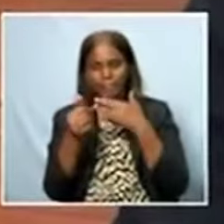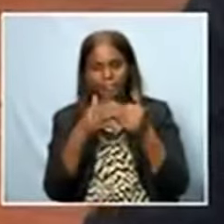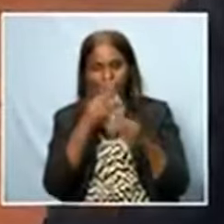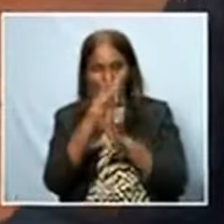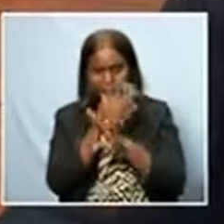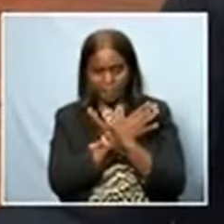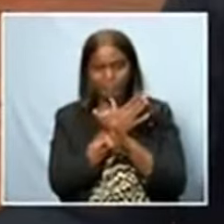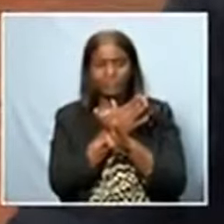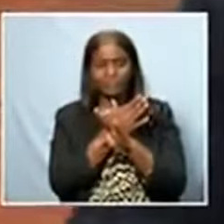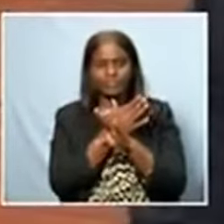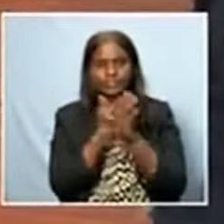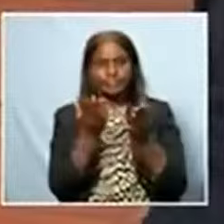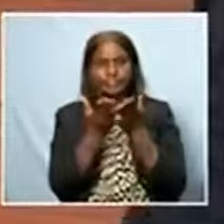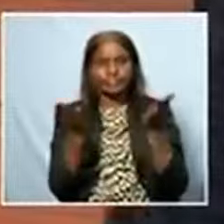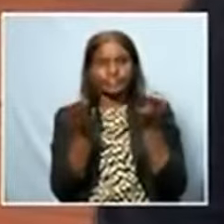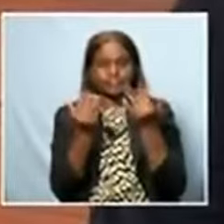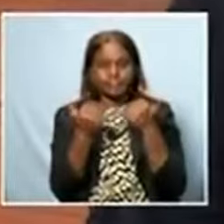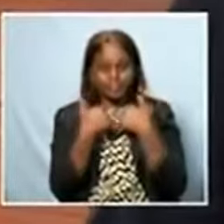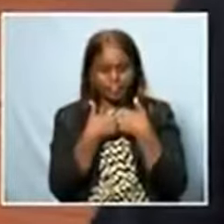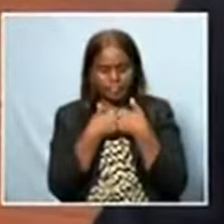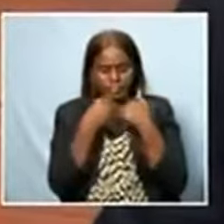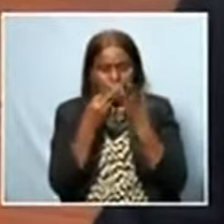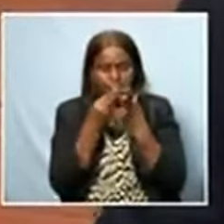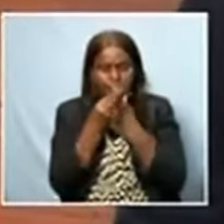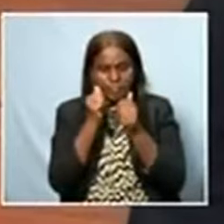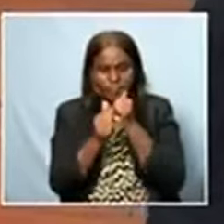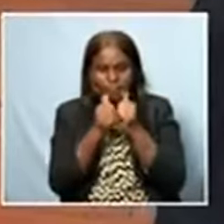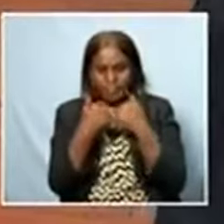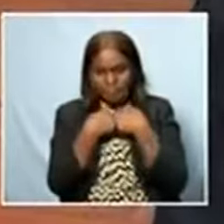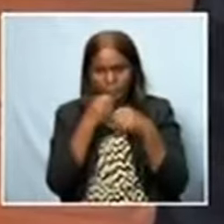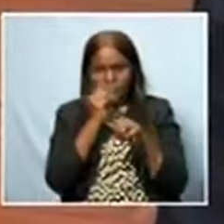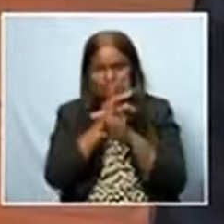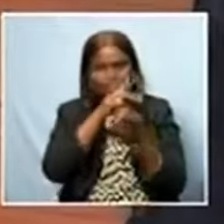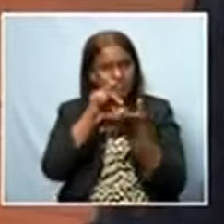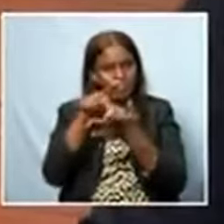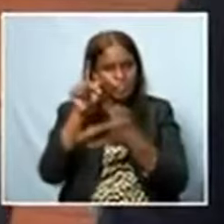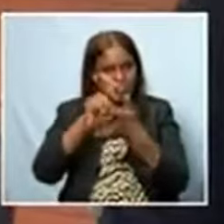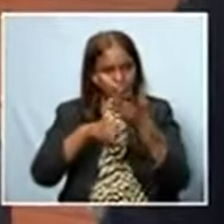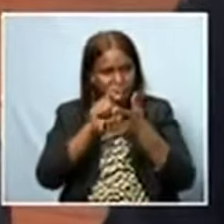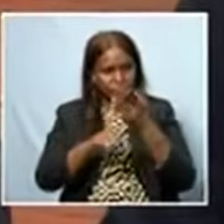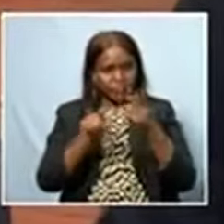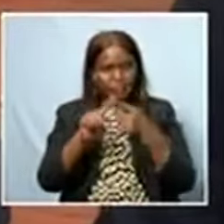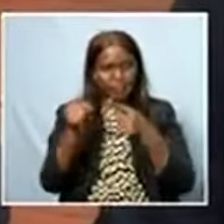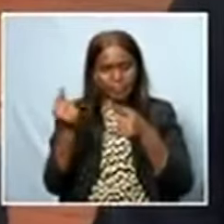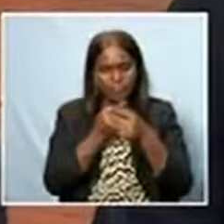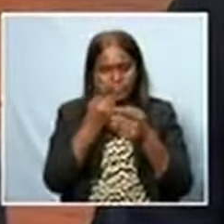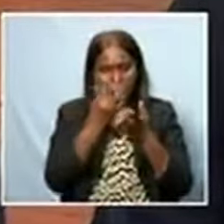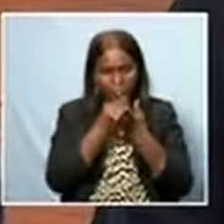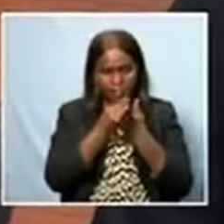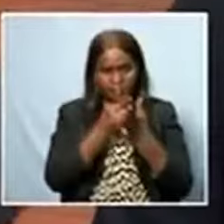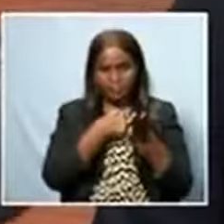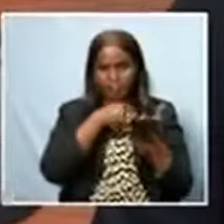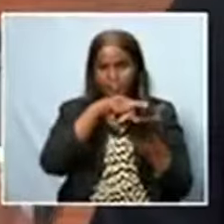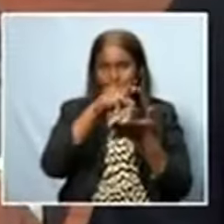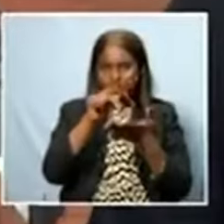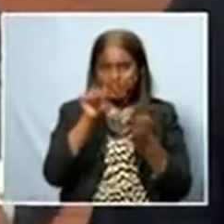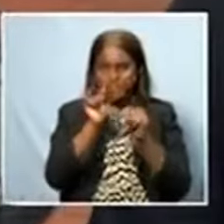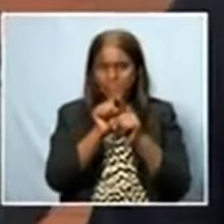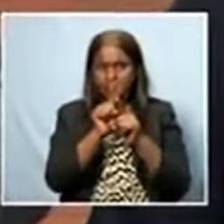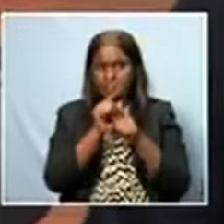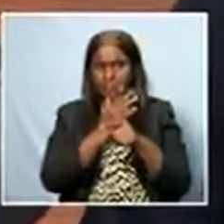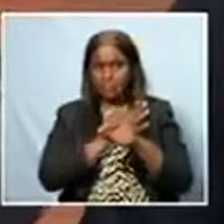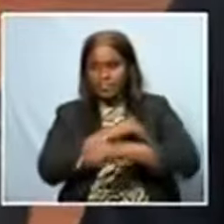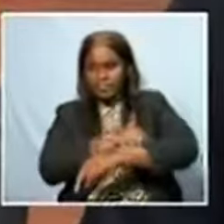home where I have money which I've already paid taxes on, comes to my account as my pay, I put it into my